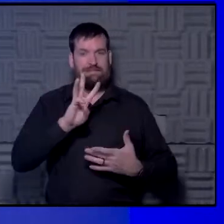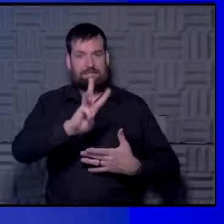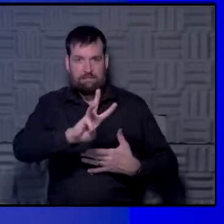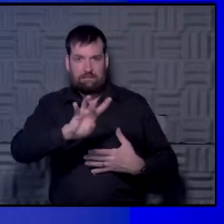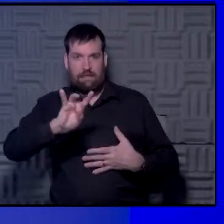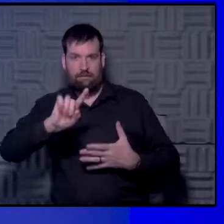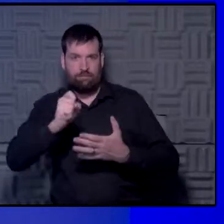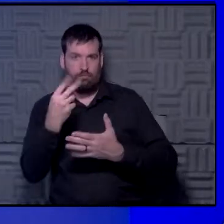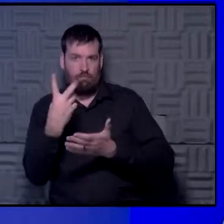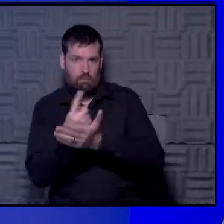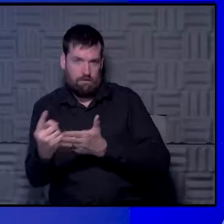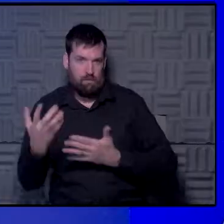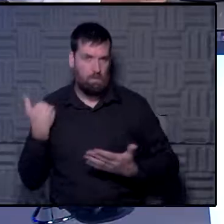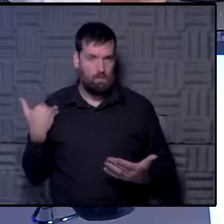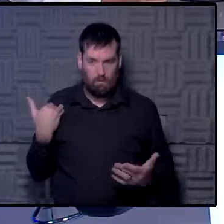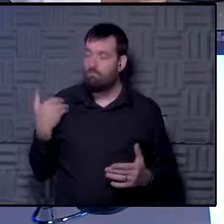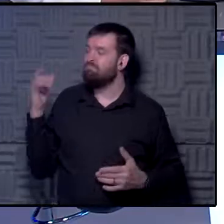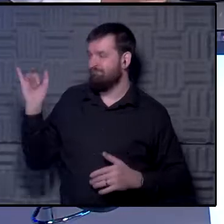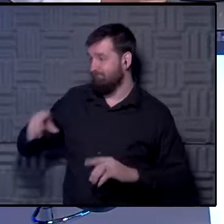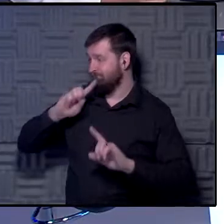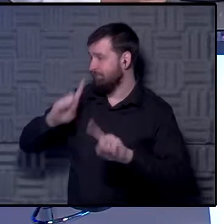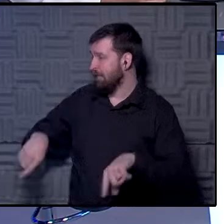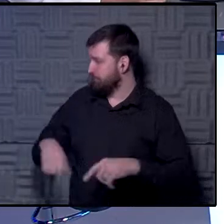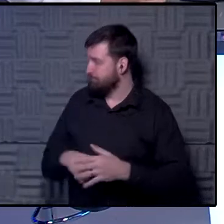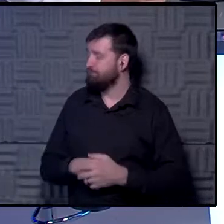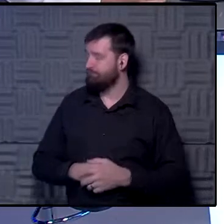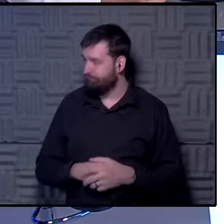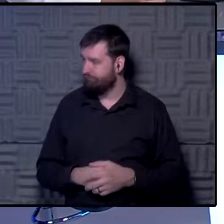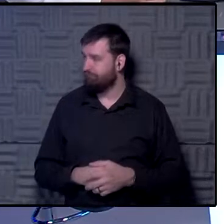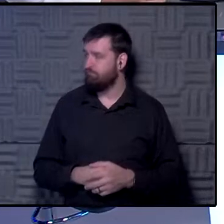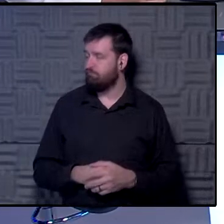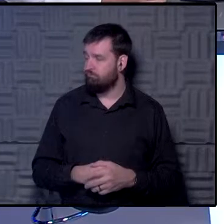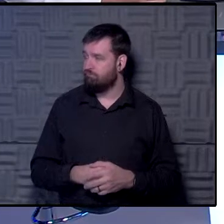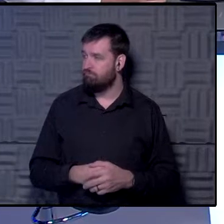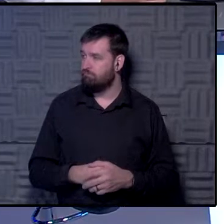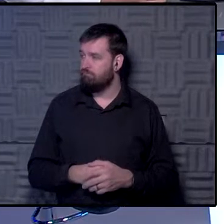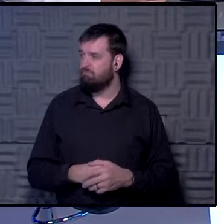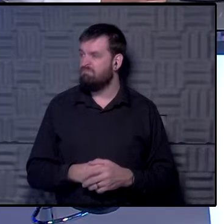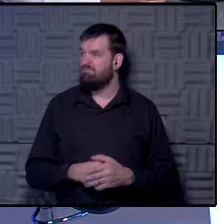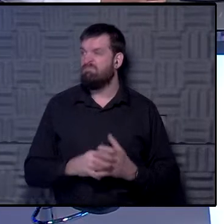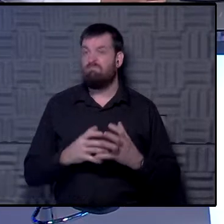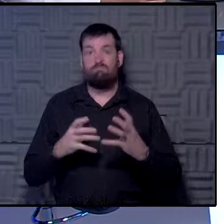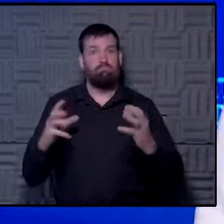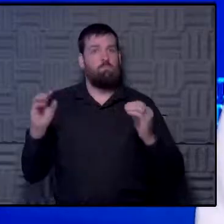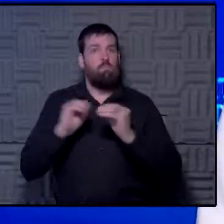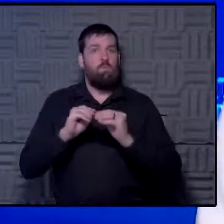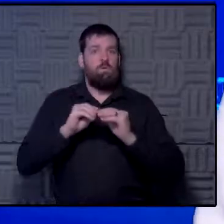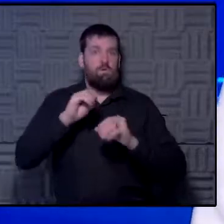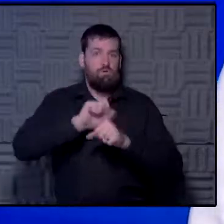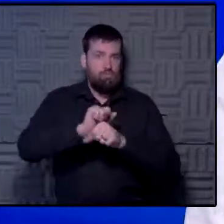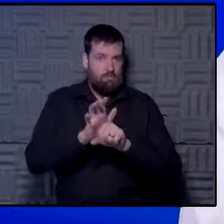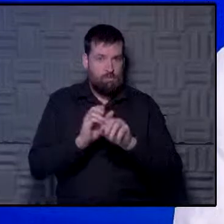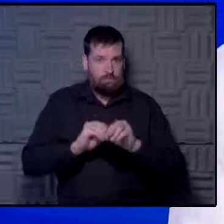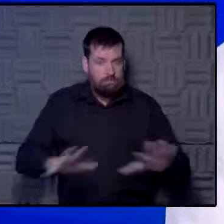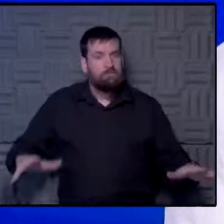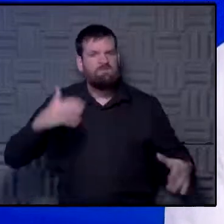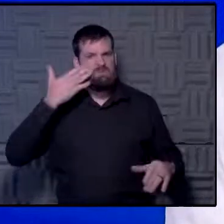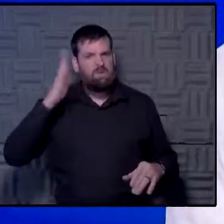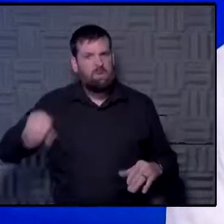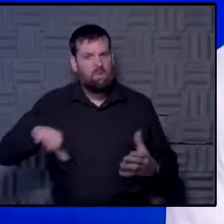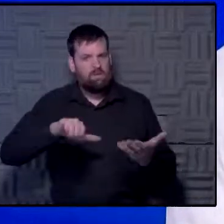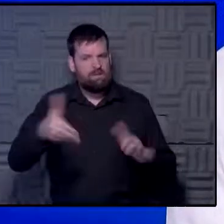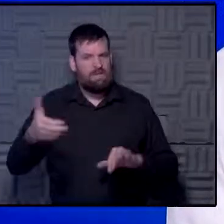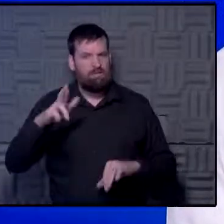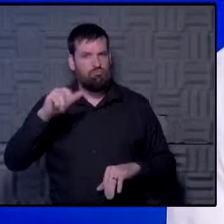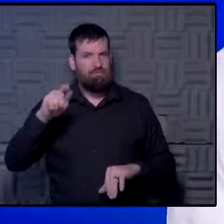ago as well. Yeah, I think that's the answer, and I think that there's just a lot more COVID out there. Now, look, we know the death rates in the United States